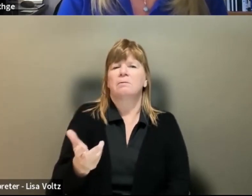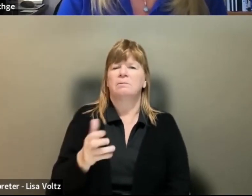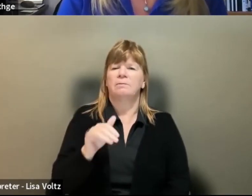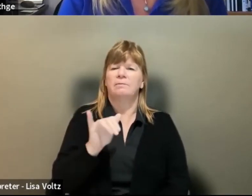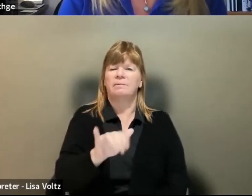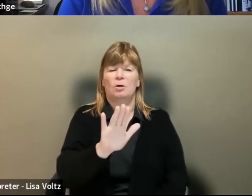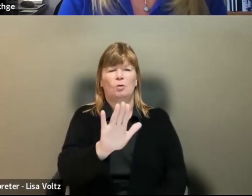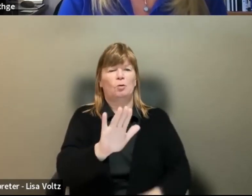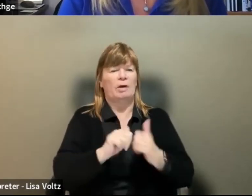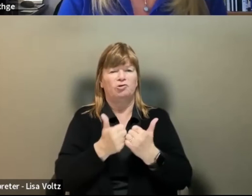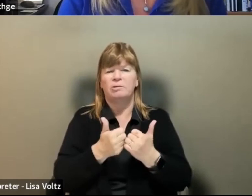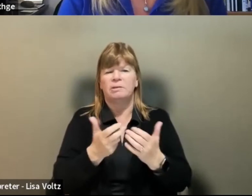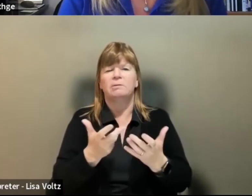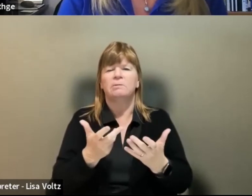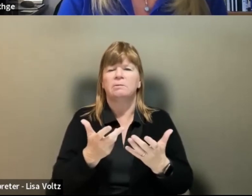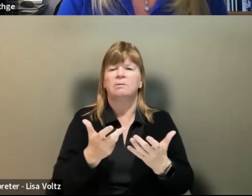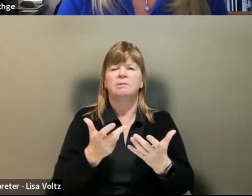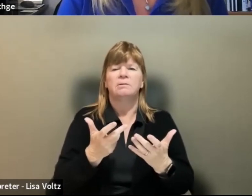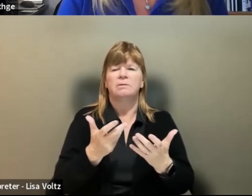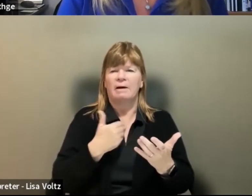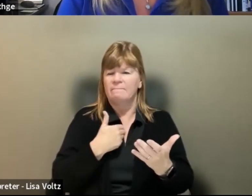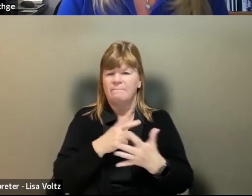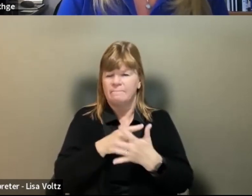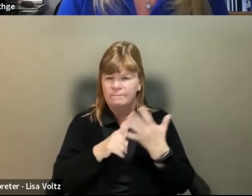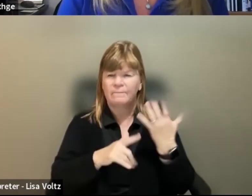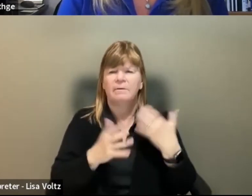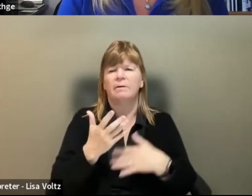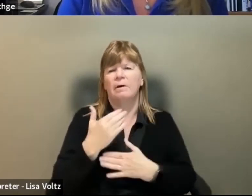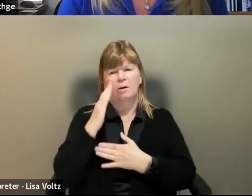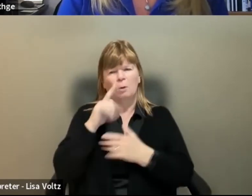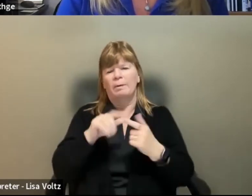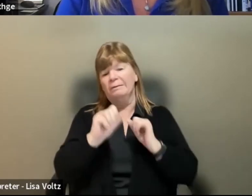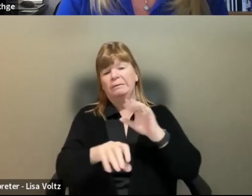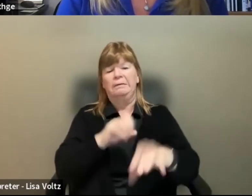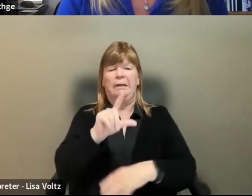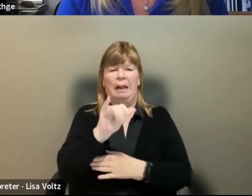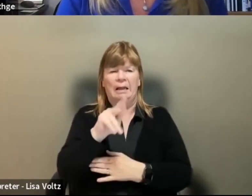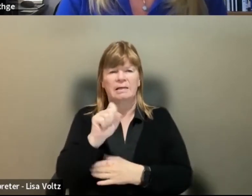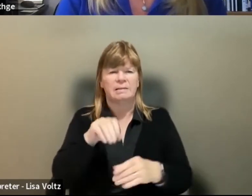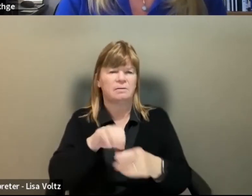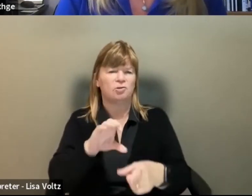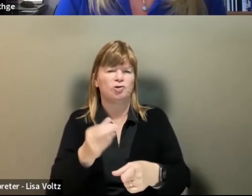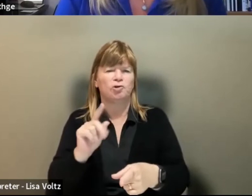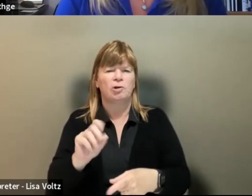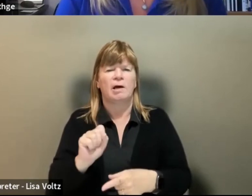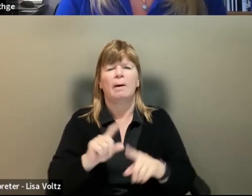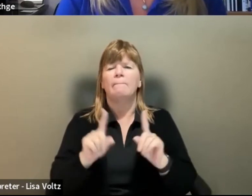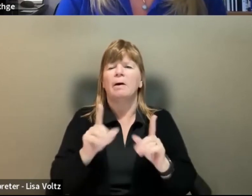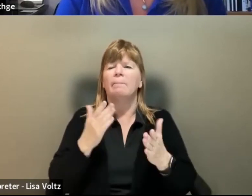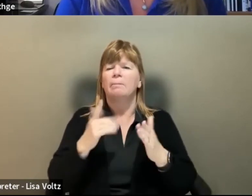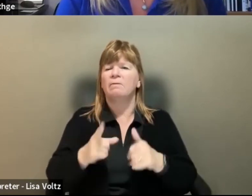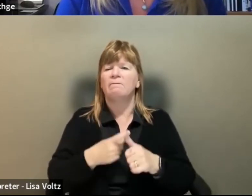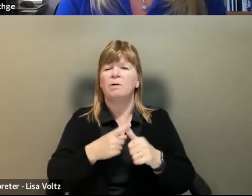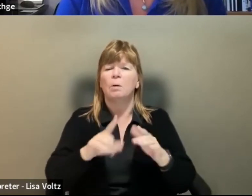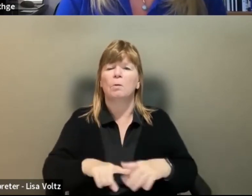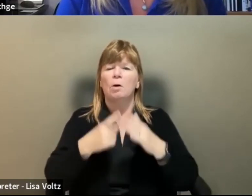your agencies are all letting. And I know we've been putting some links in the chats, but maybe we'll start with